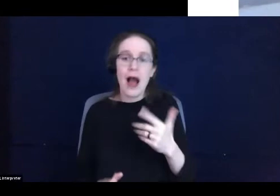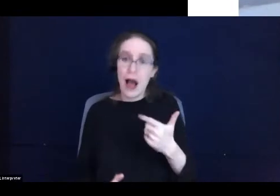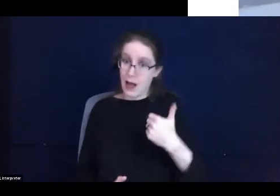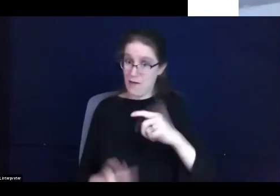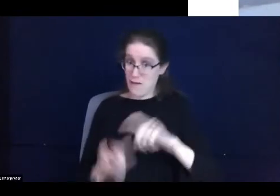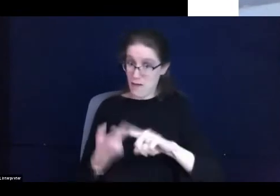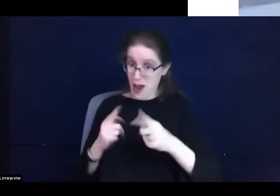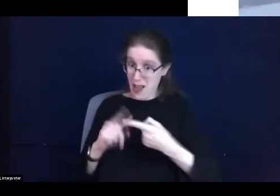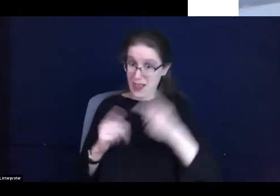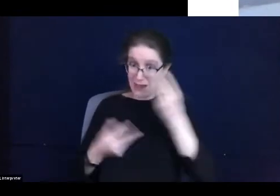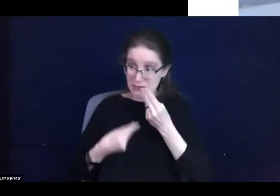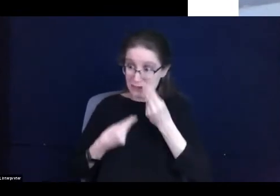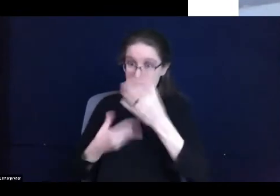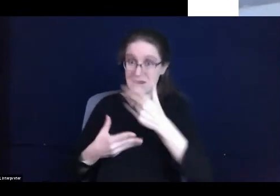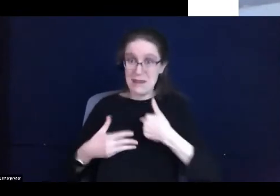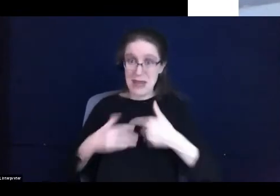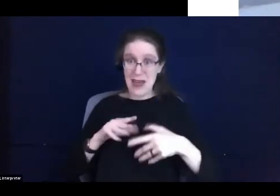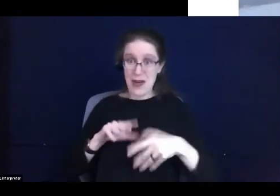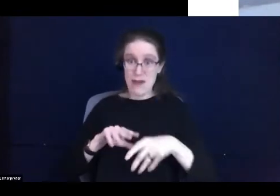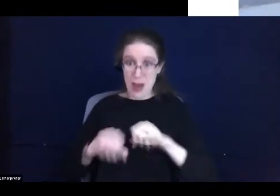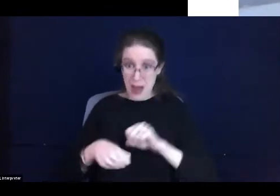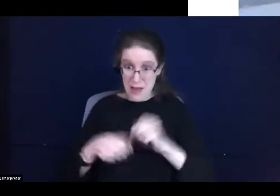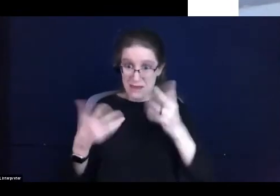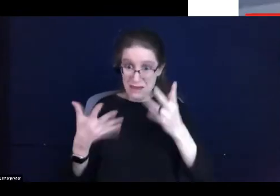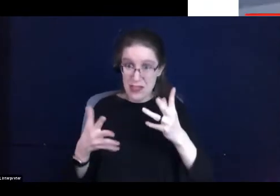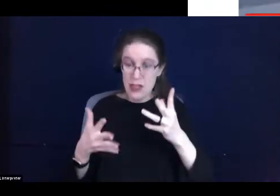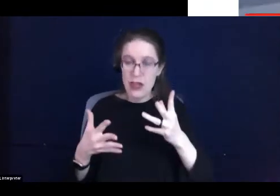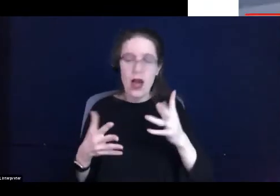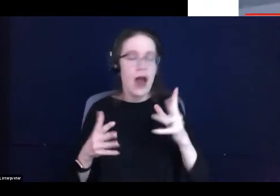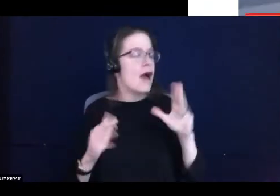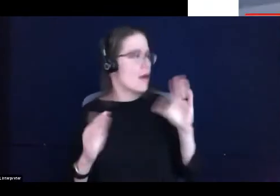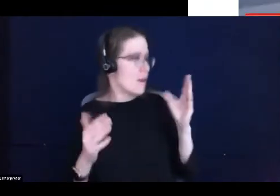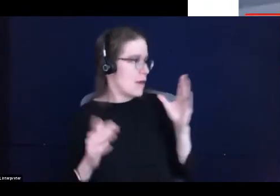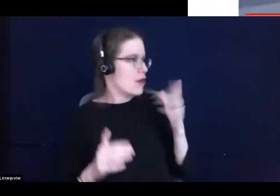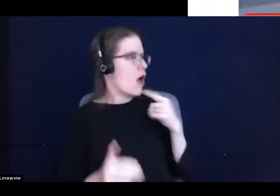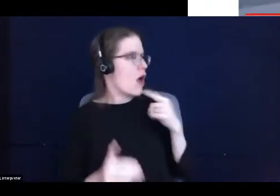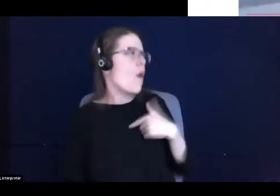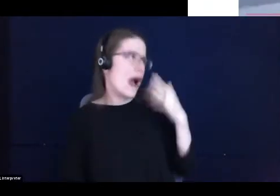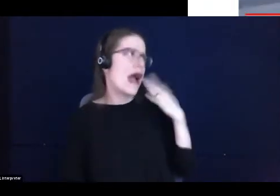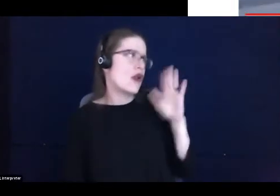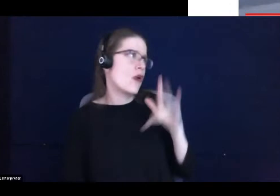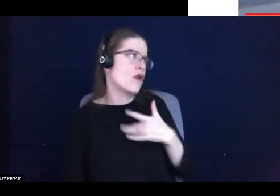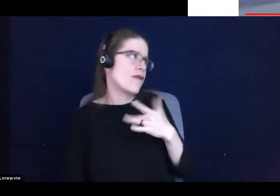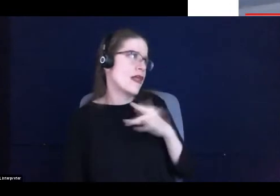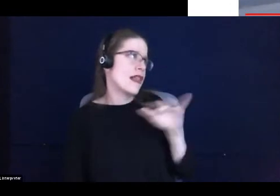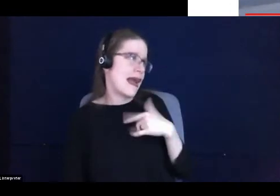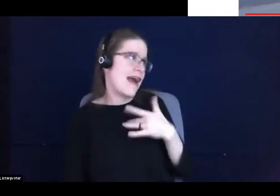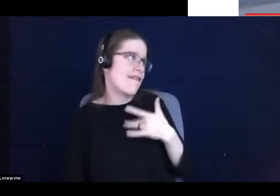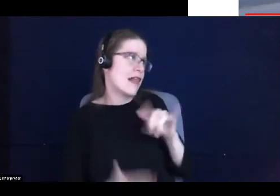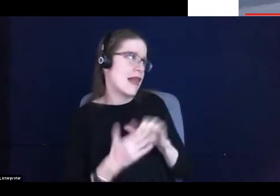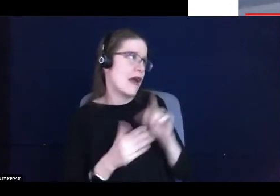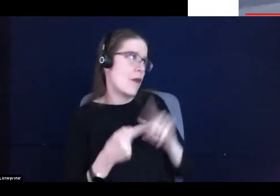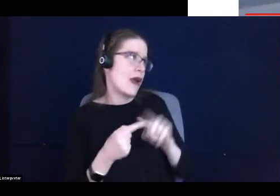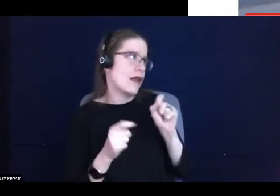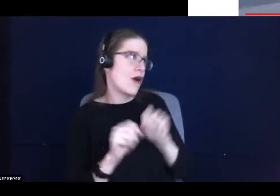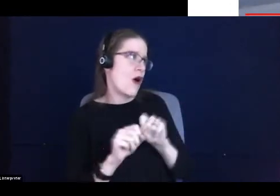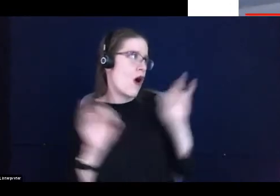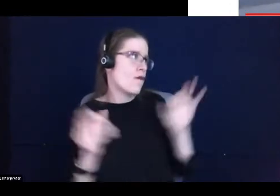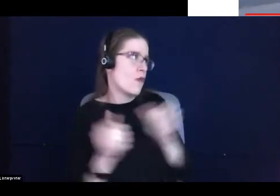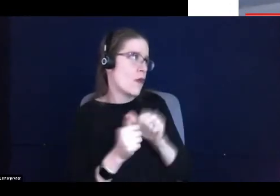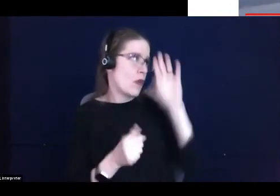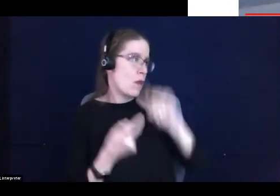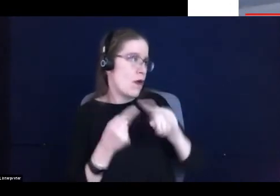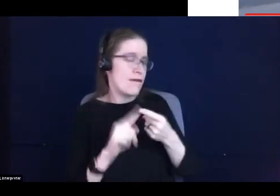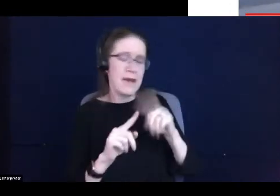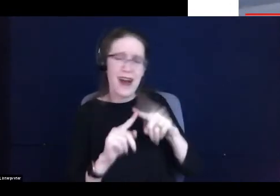raped, compare it to, oh, I know what you feel like. I felt that way when my boyfriend broke up with me in a situation that was not violent